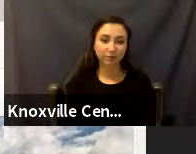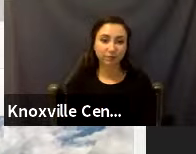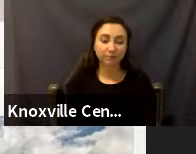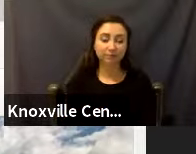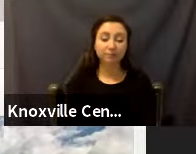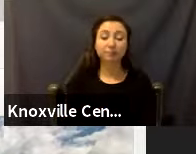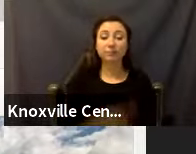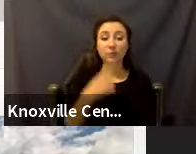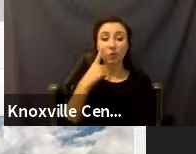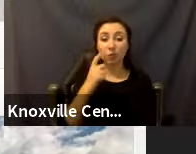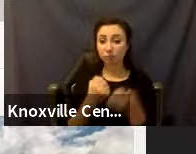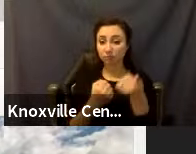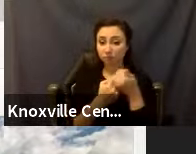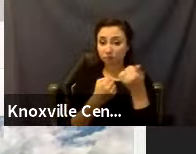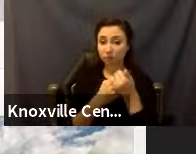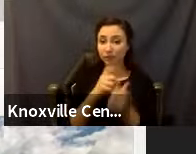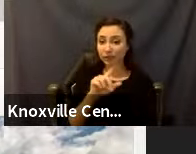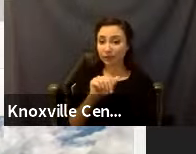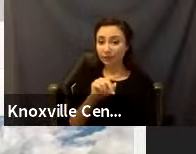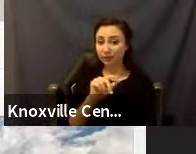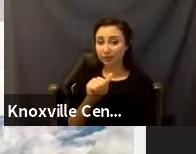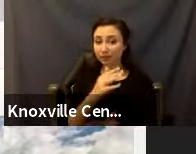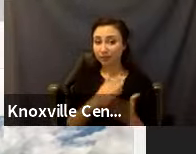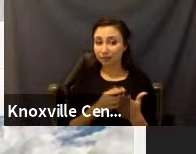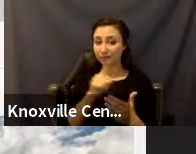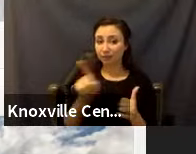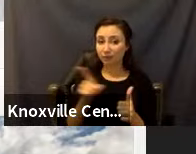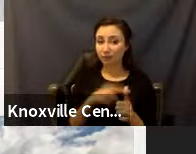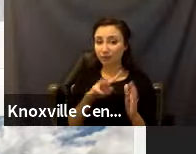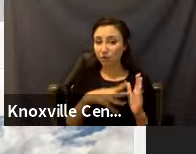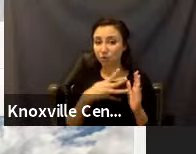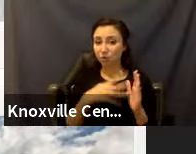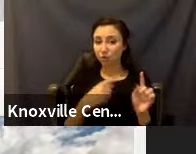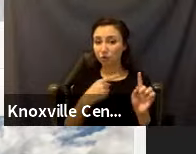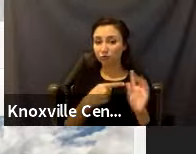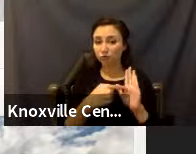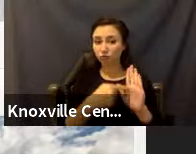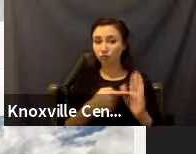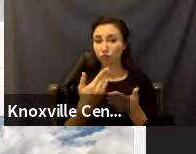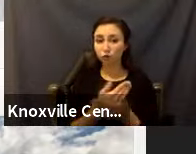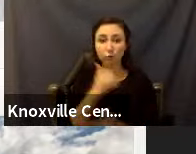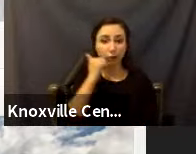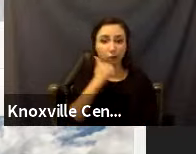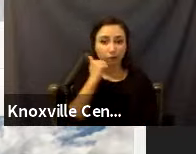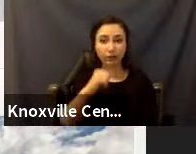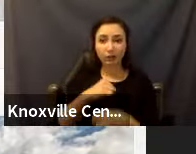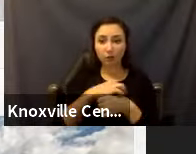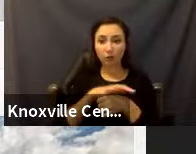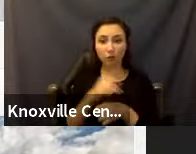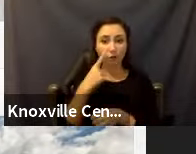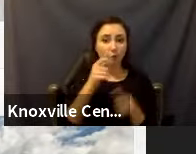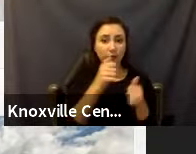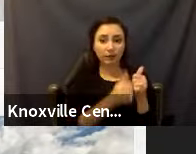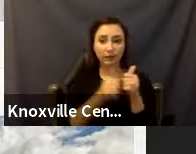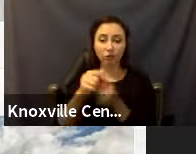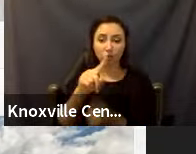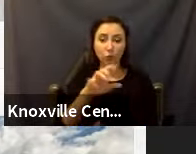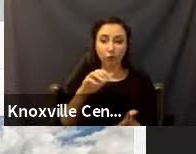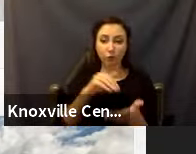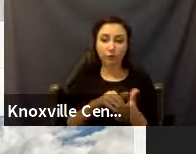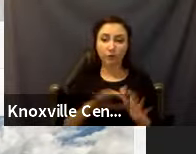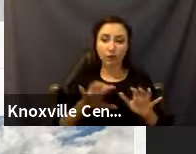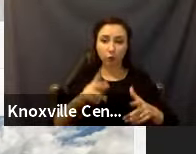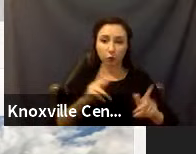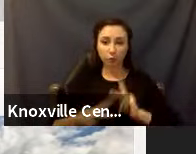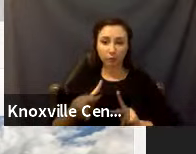data section, the first chart shows new daily COVID cases per 100,000 population. As of Wednesday, our